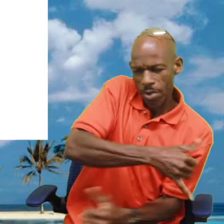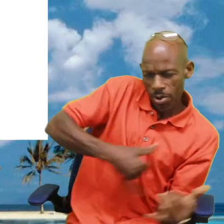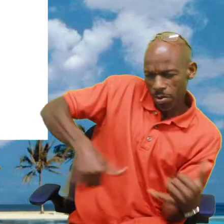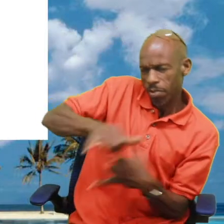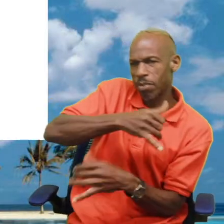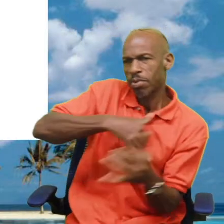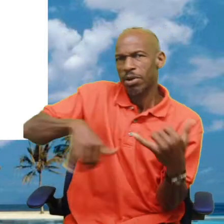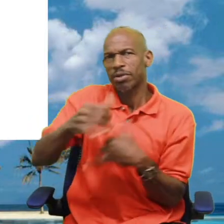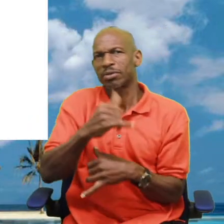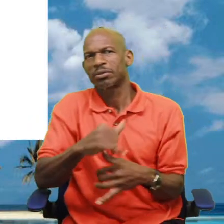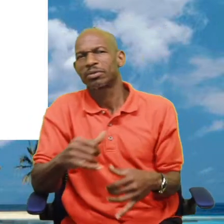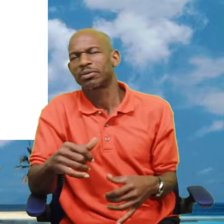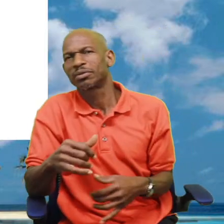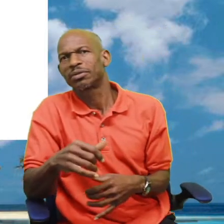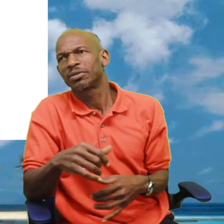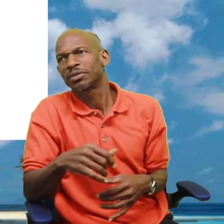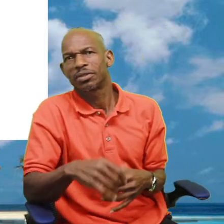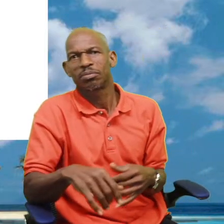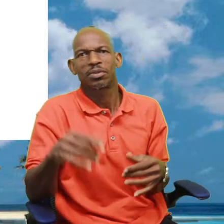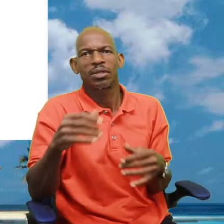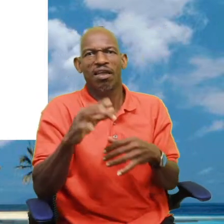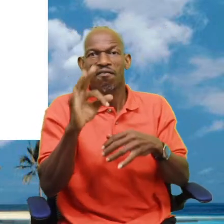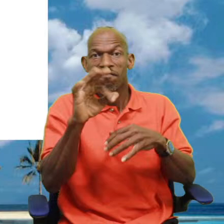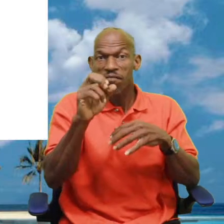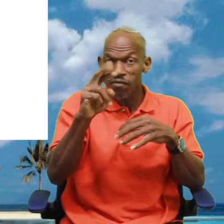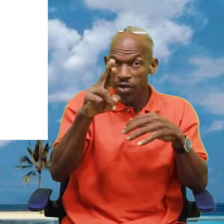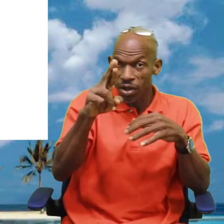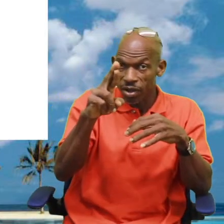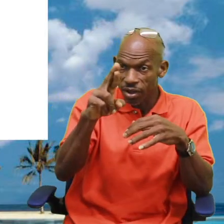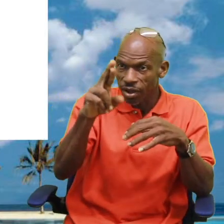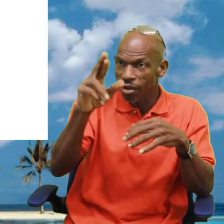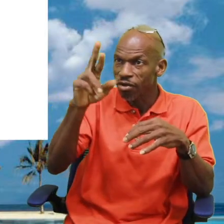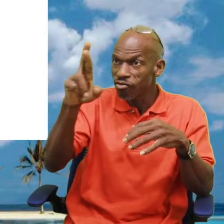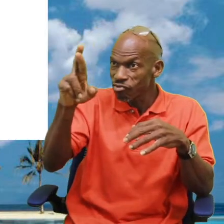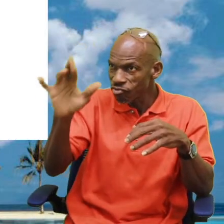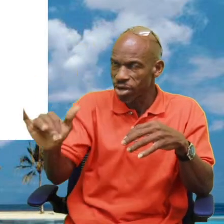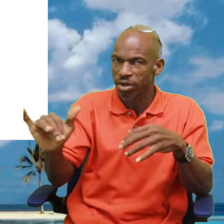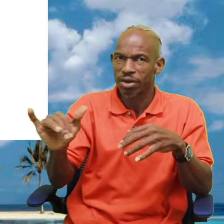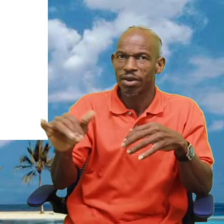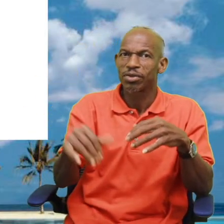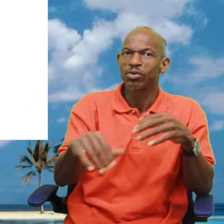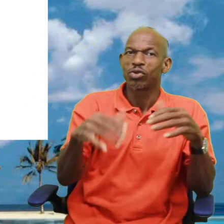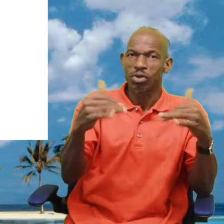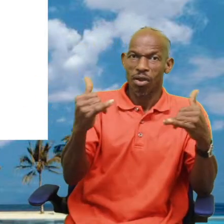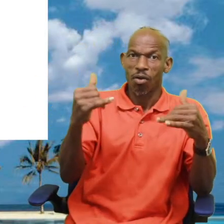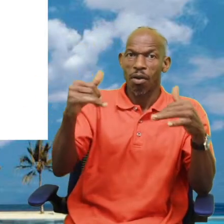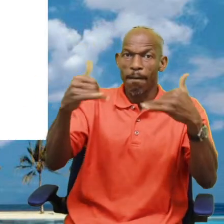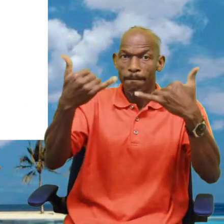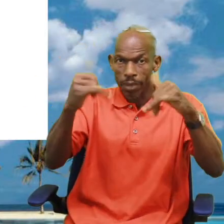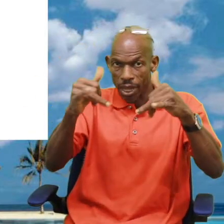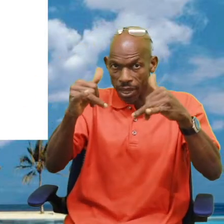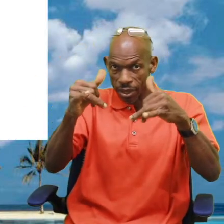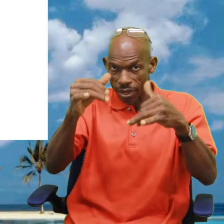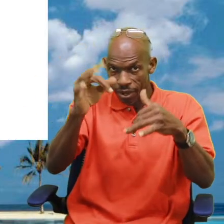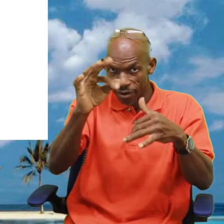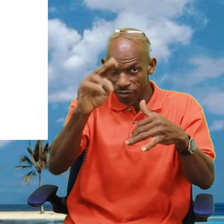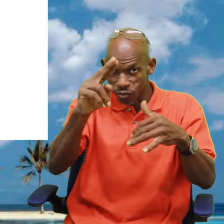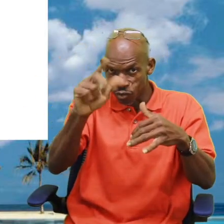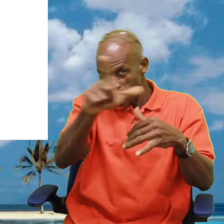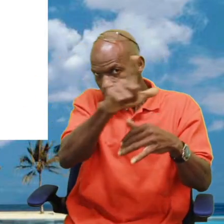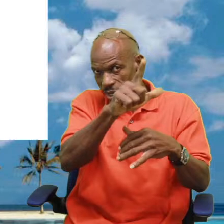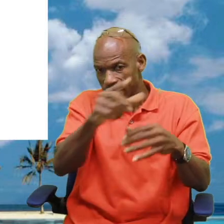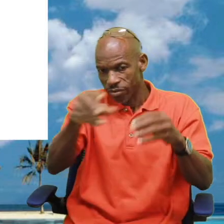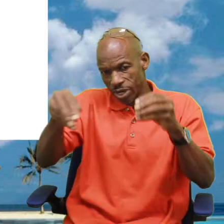Same like furry, we had plentiful. Playful, this dog loves to play. So